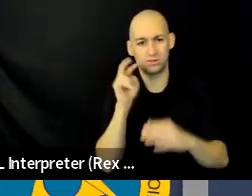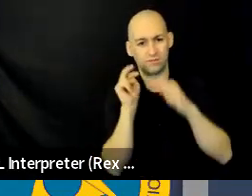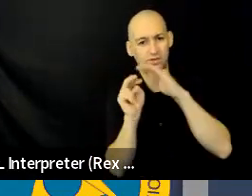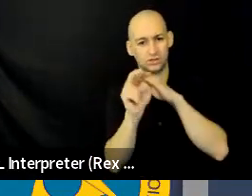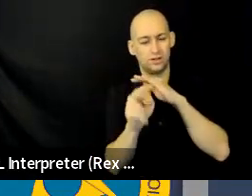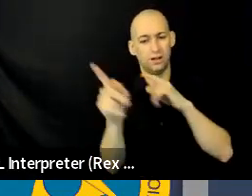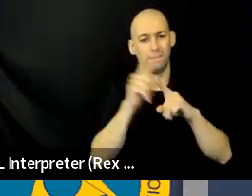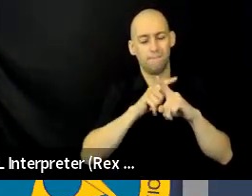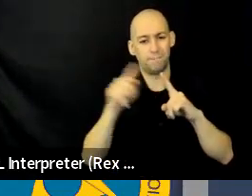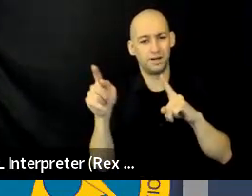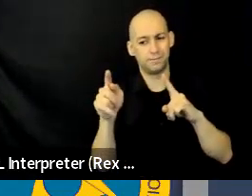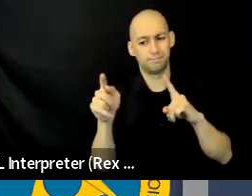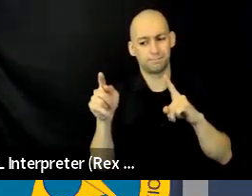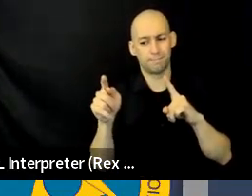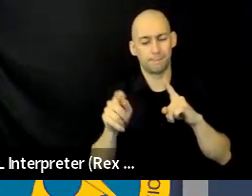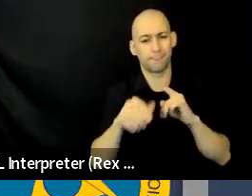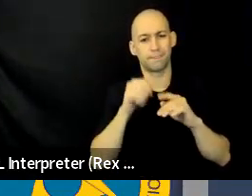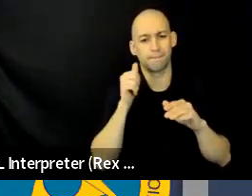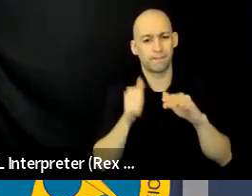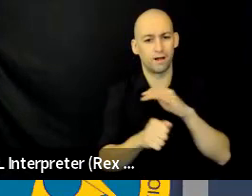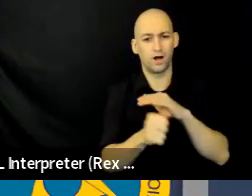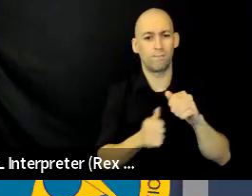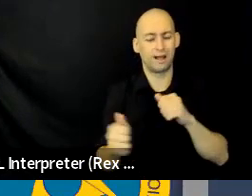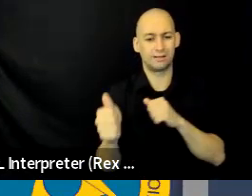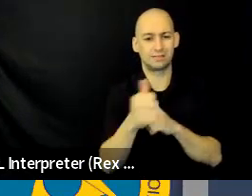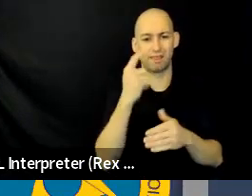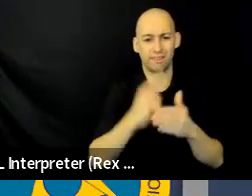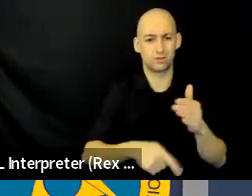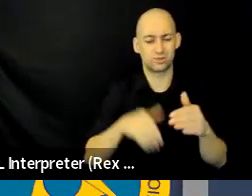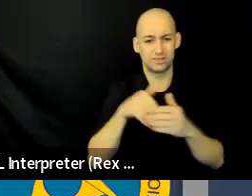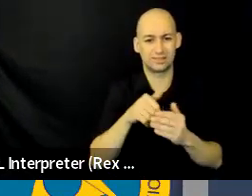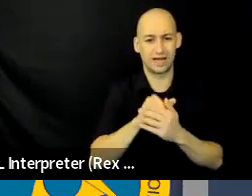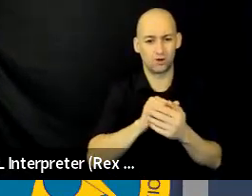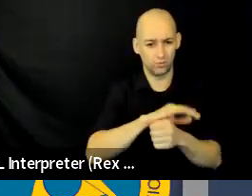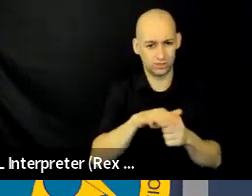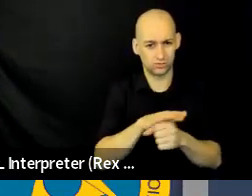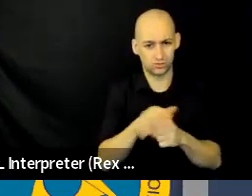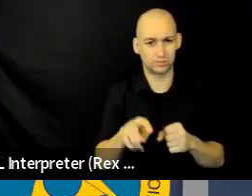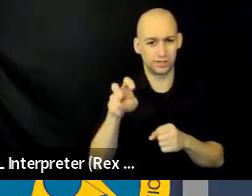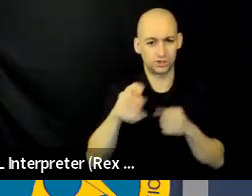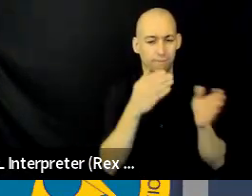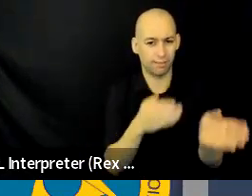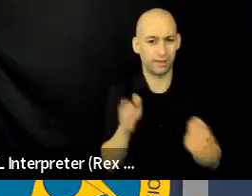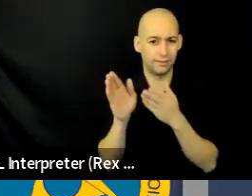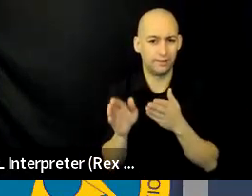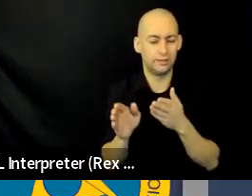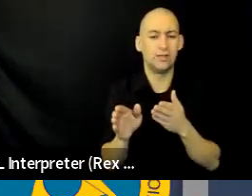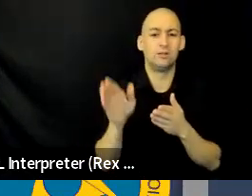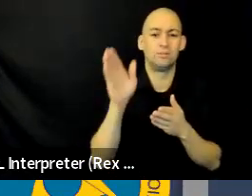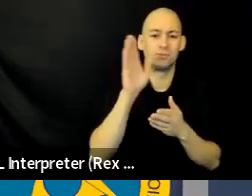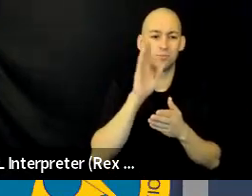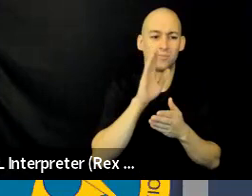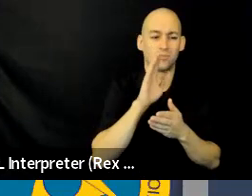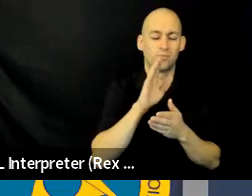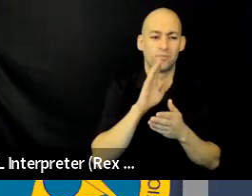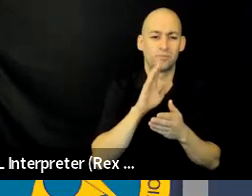but it has been an underpass, and that's what's in our Regional Transportation Plan. This project, as proposed, is